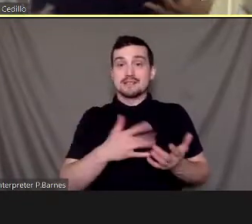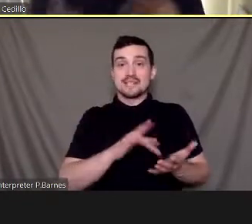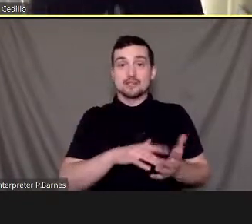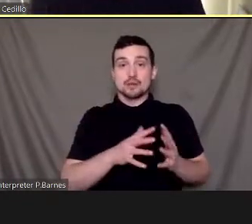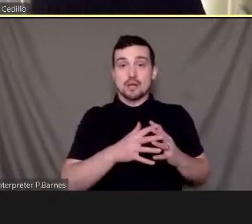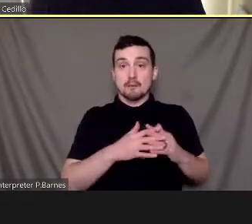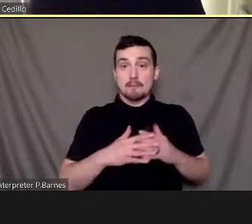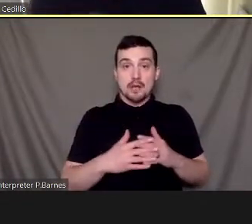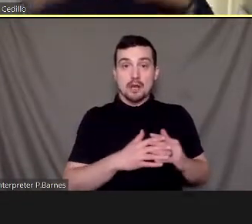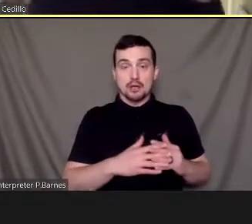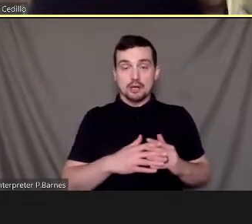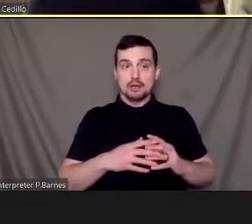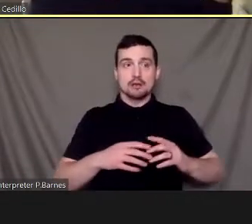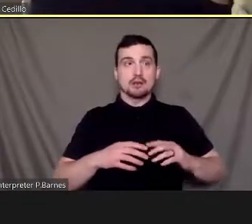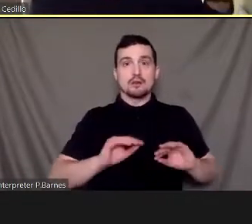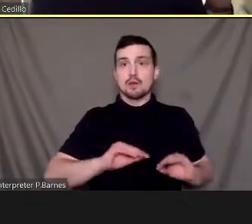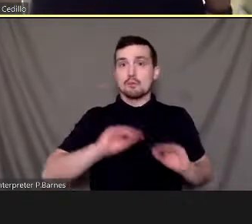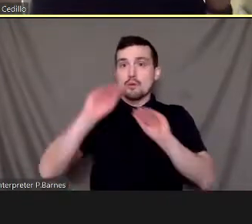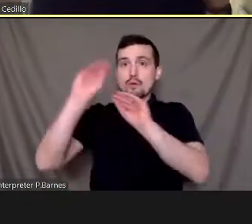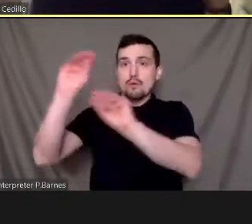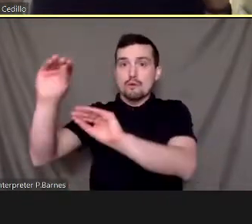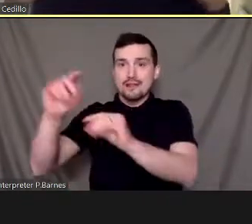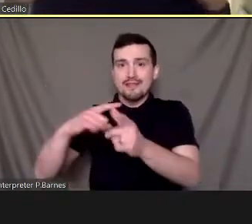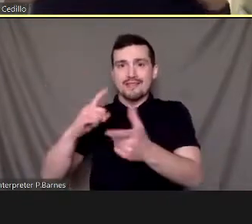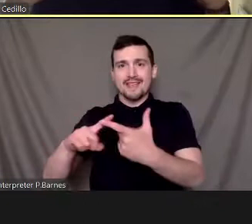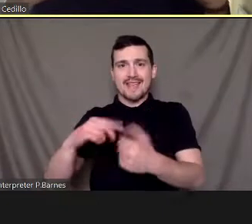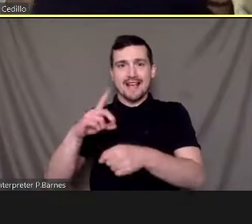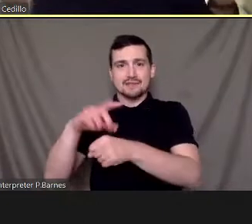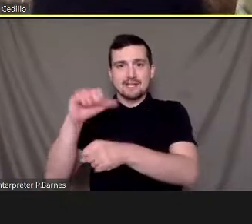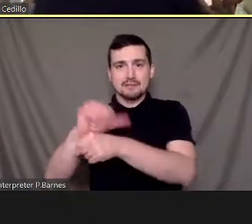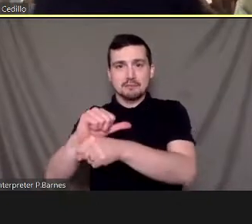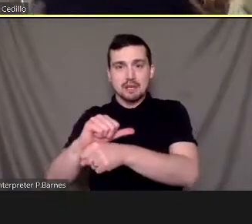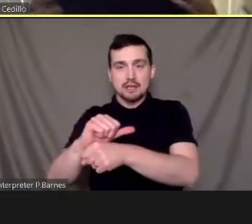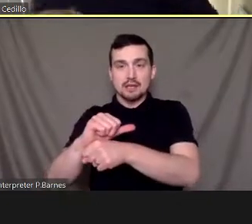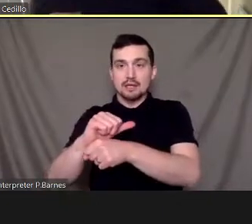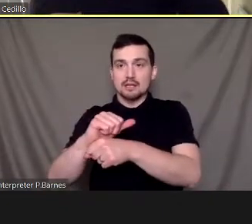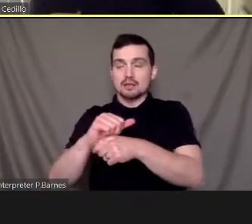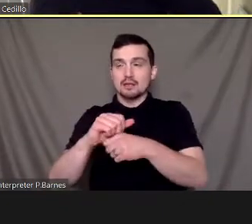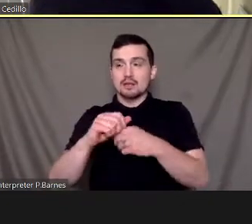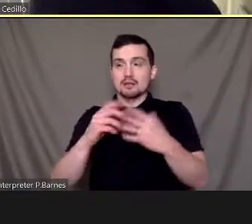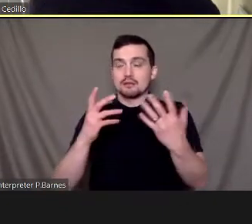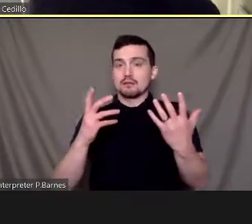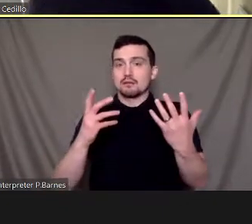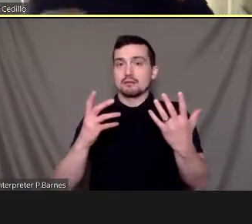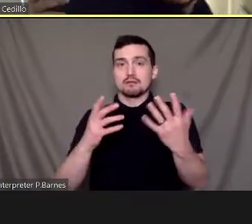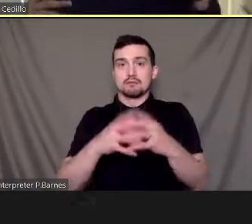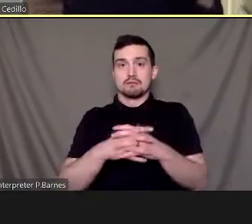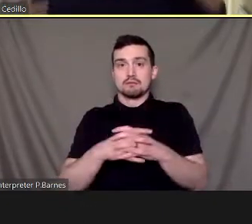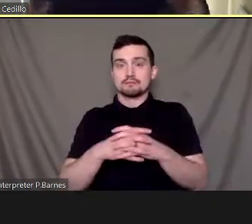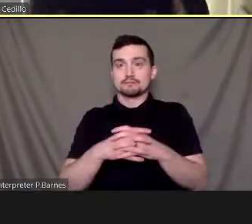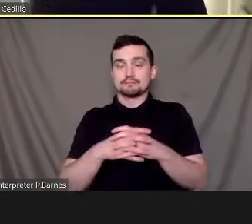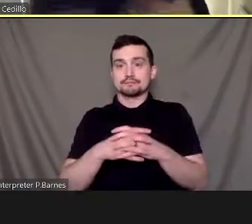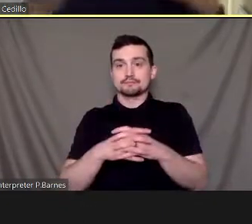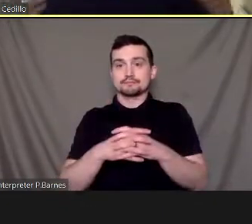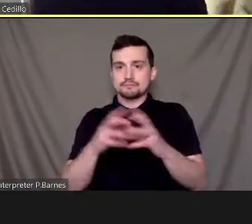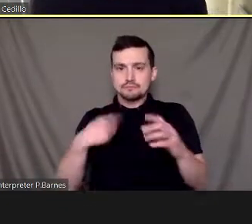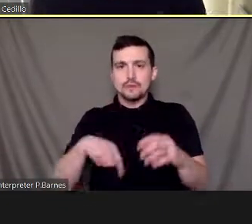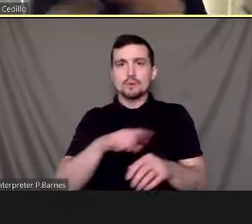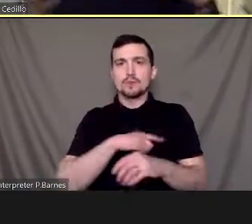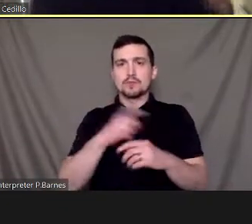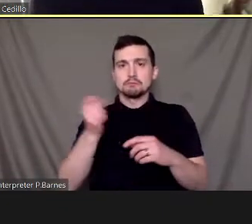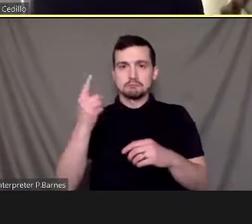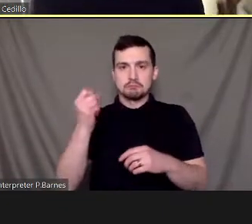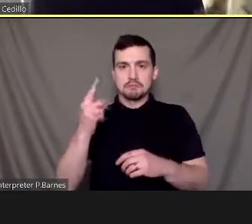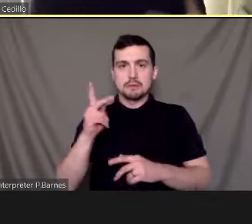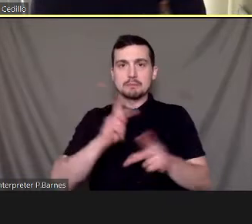way that becomes an issue of disability as well, when we understand that people don't